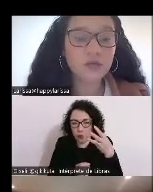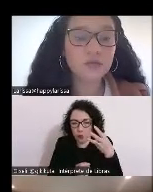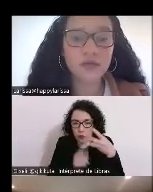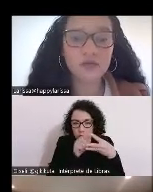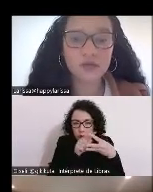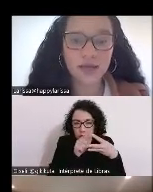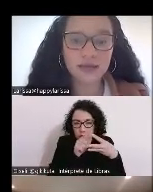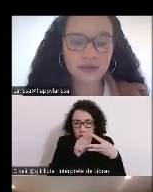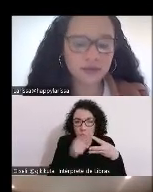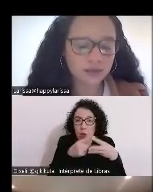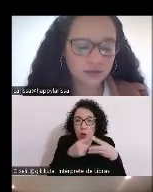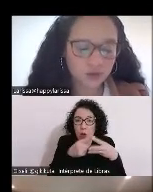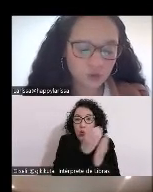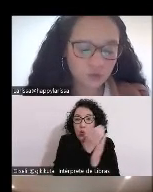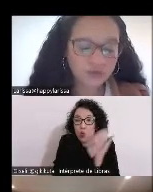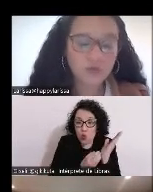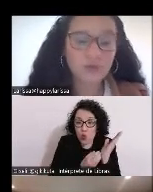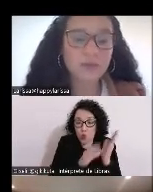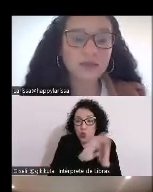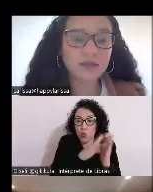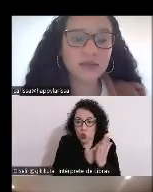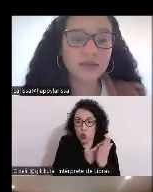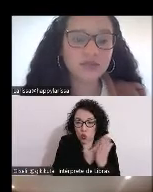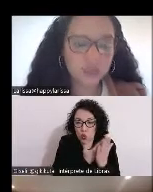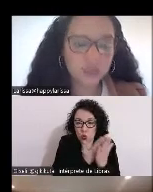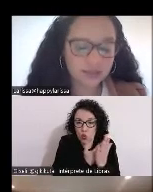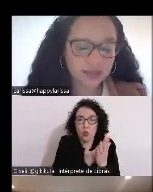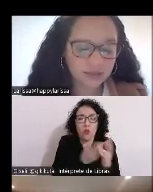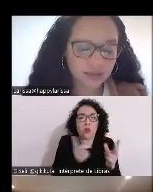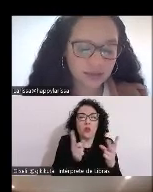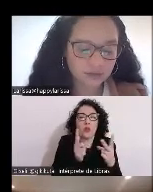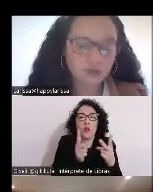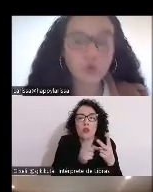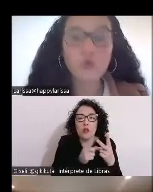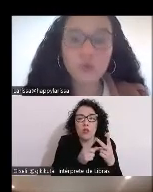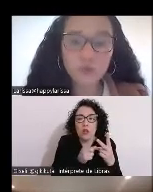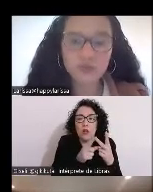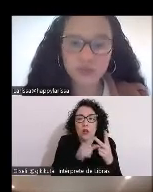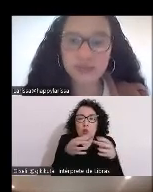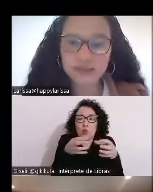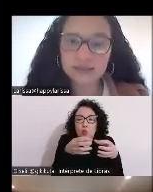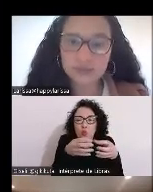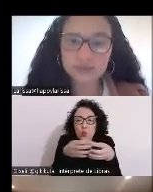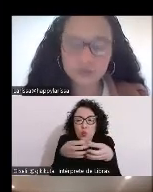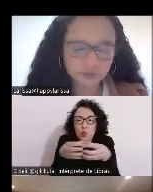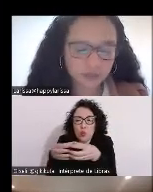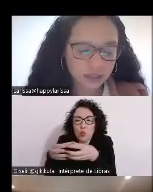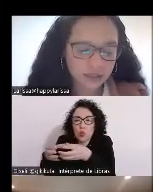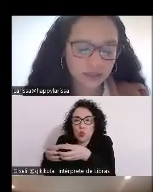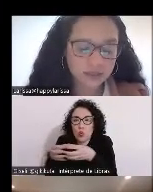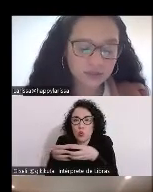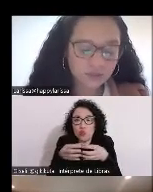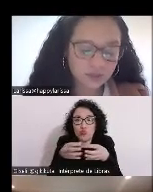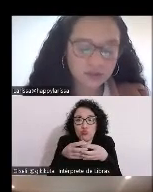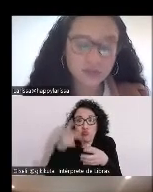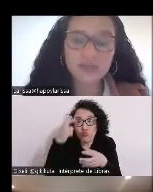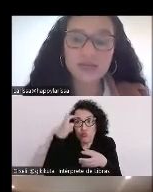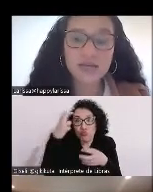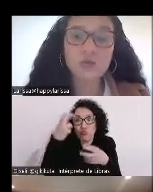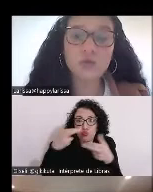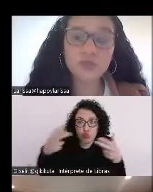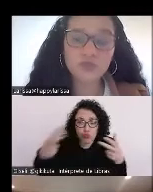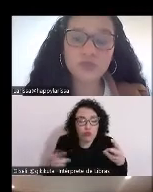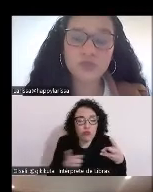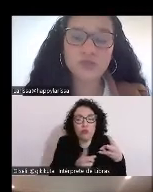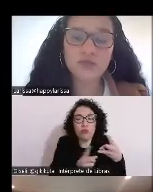o currículo regular, os agrupamentos de enriquecimento, ou grupos de enriquecimento, e os serviços